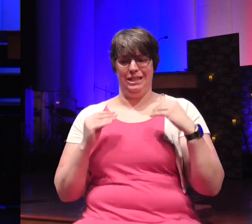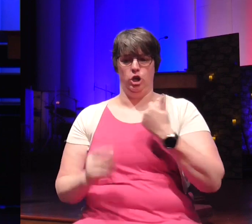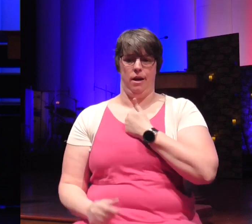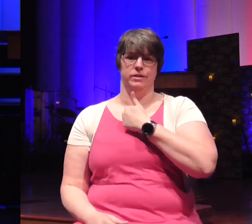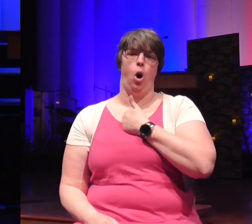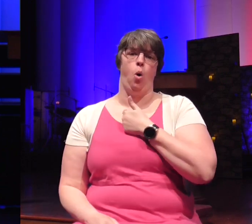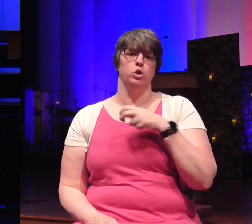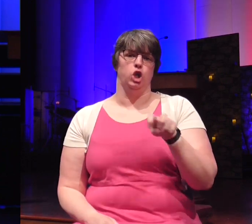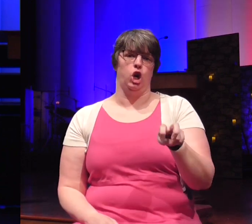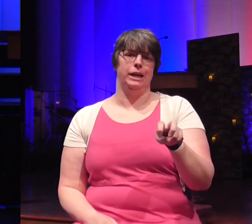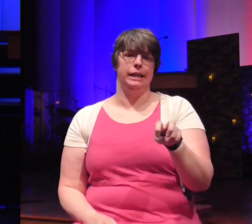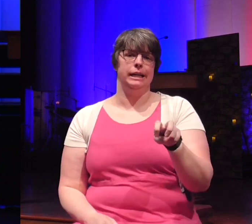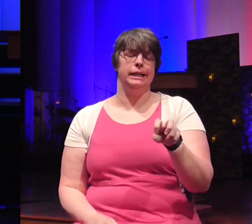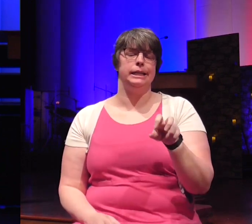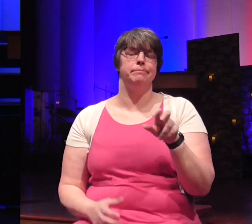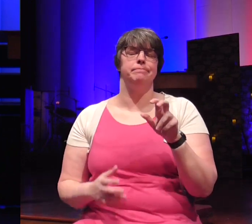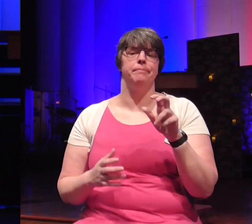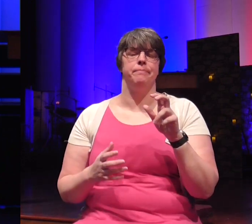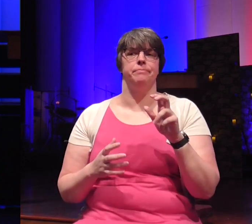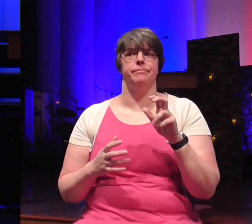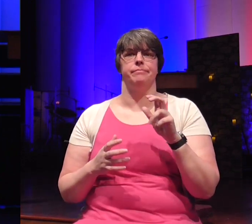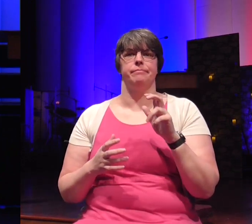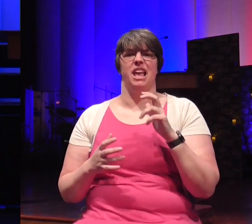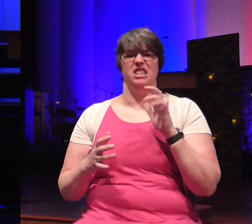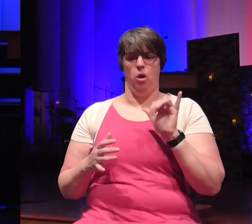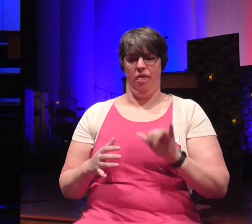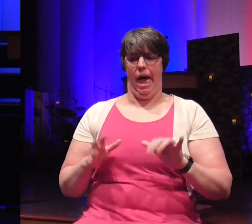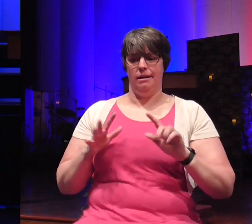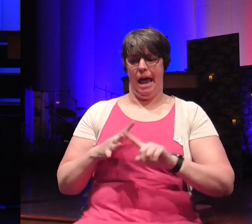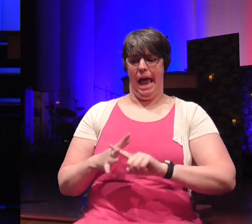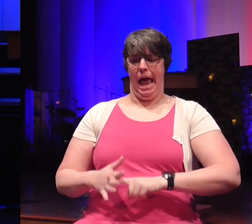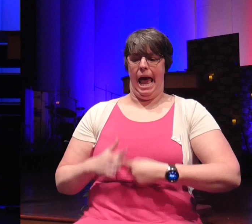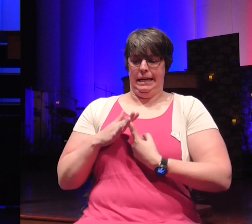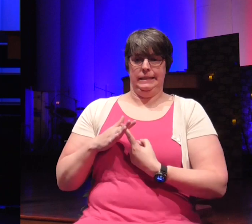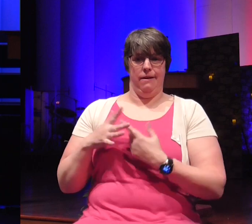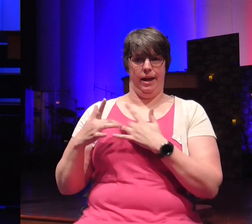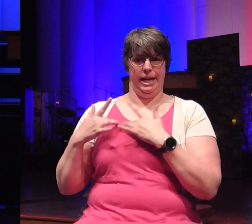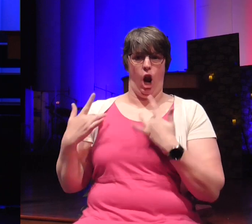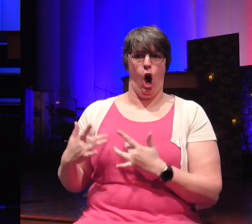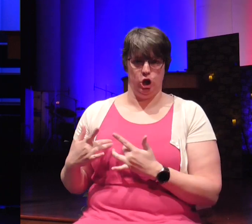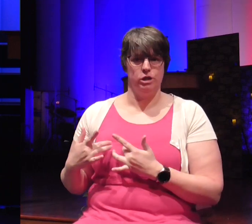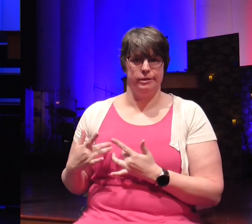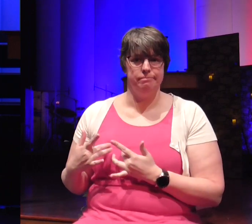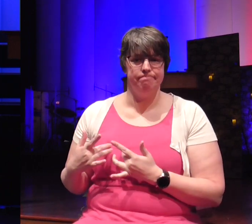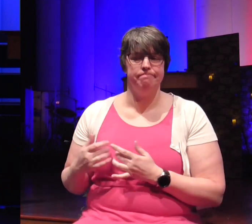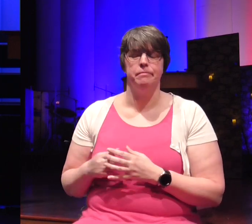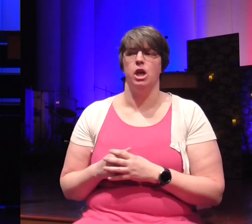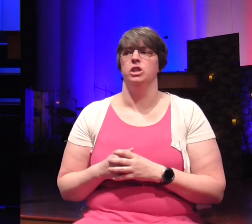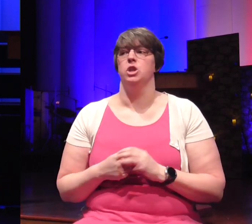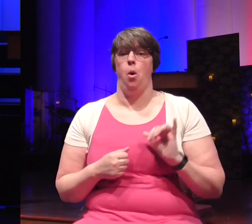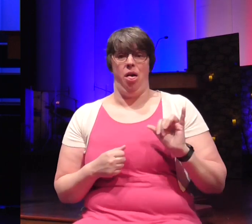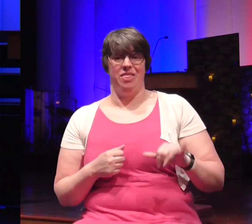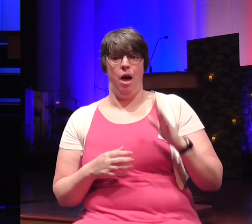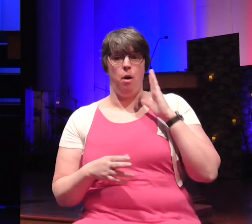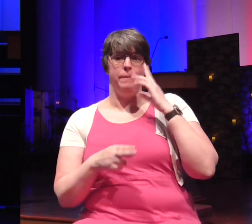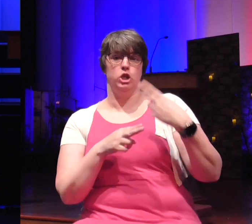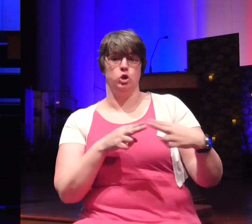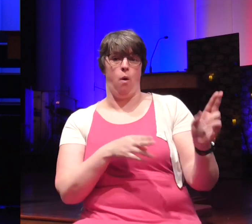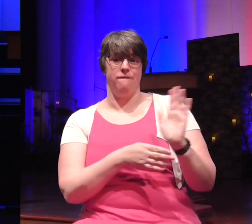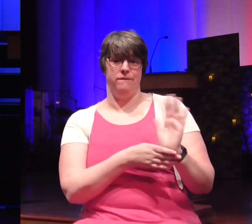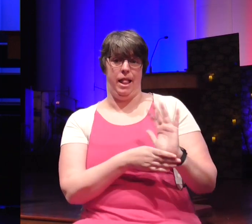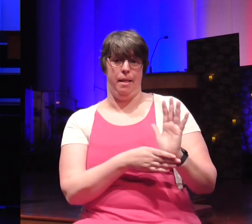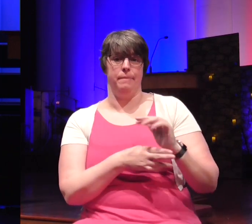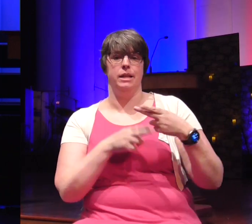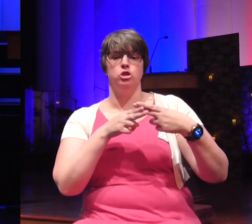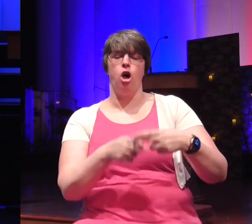understanding, his journey to the activated heart. And this story is the basis of a short film you may be aware of called Stranger